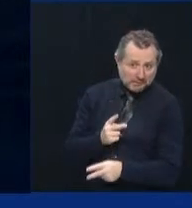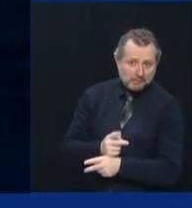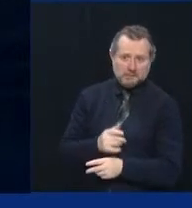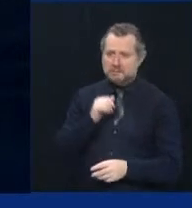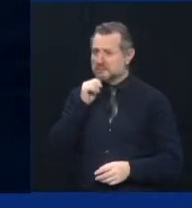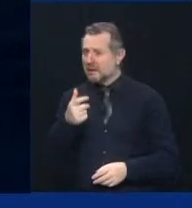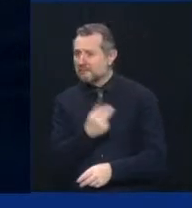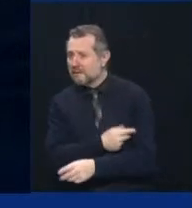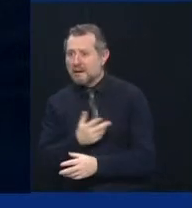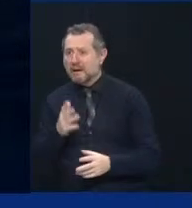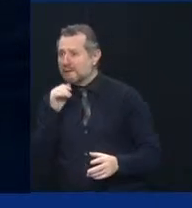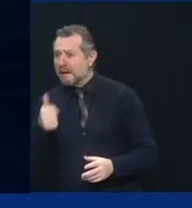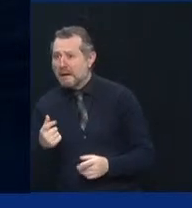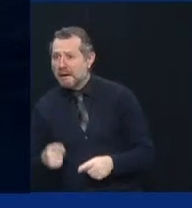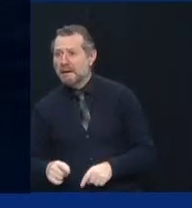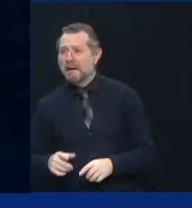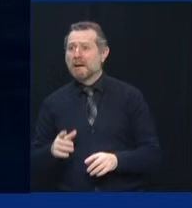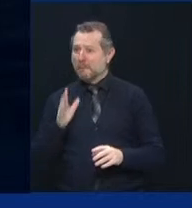of it.